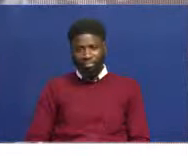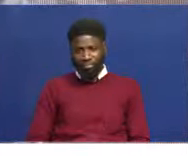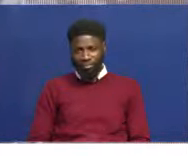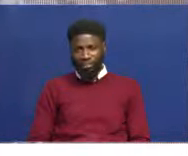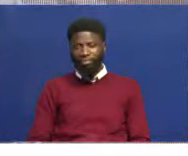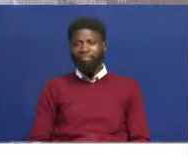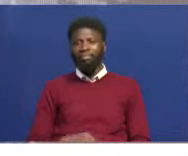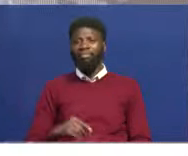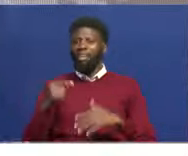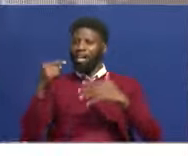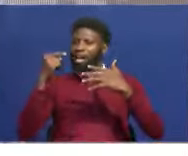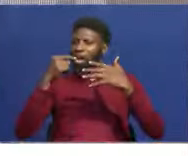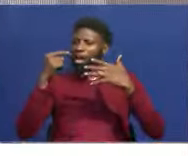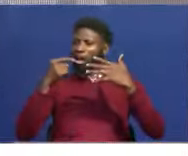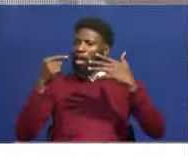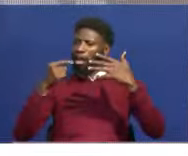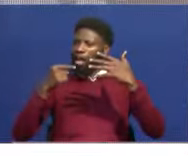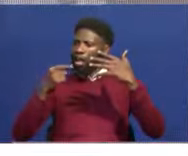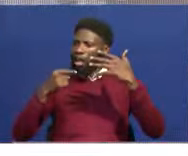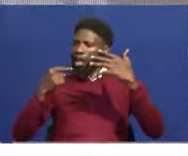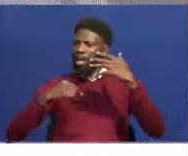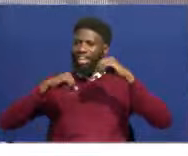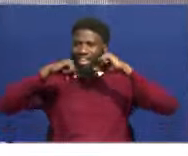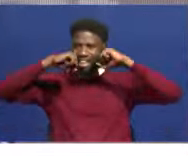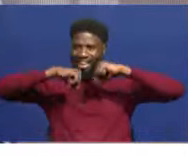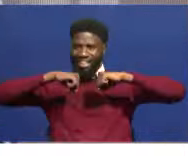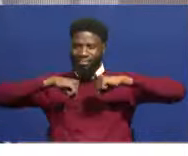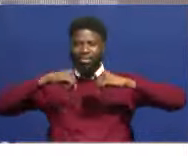All these agreements